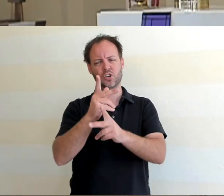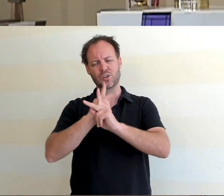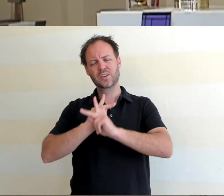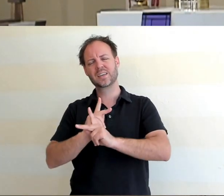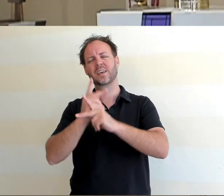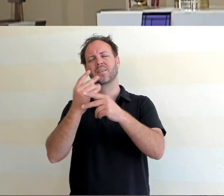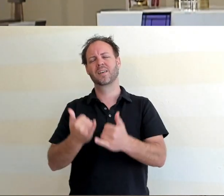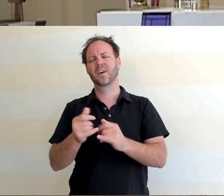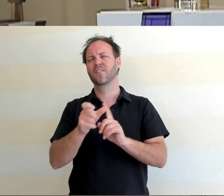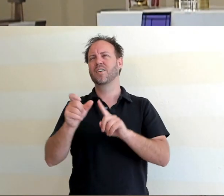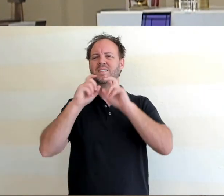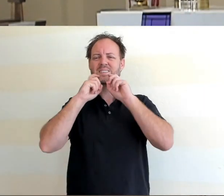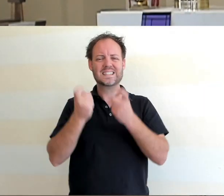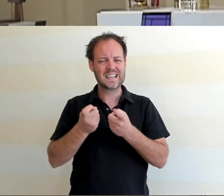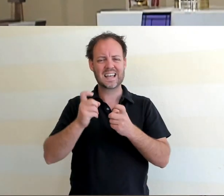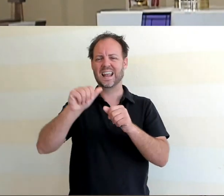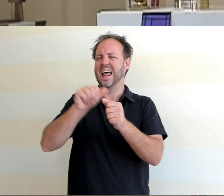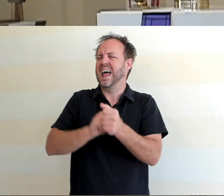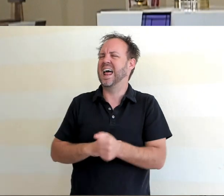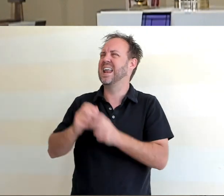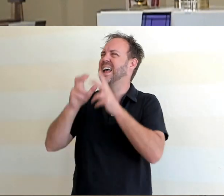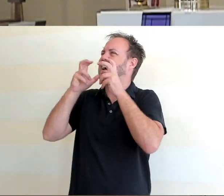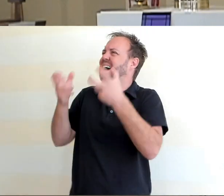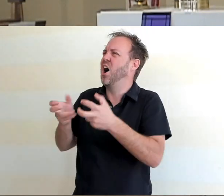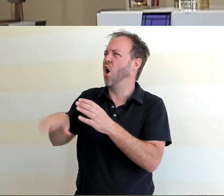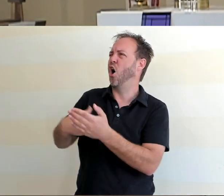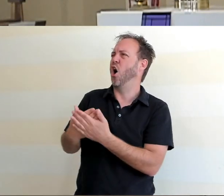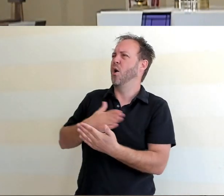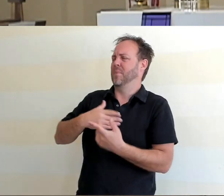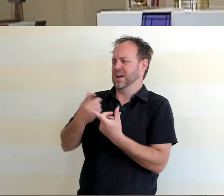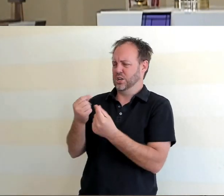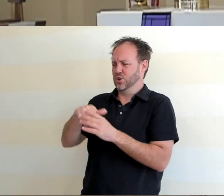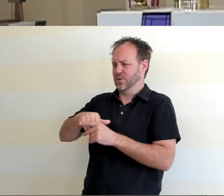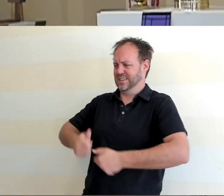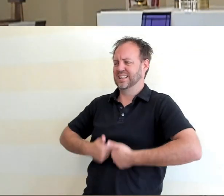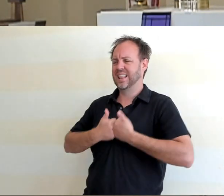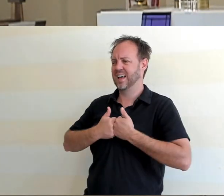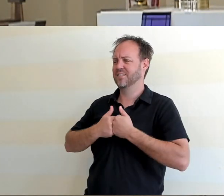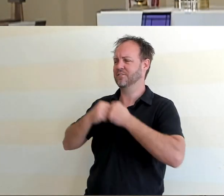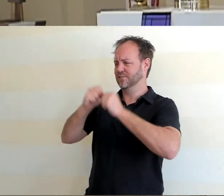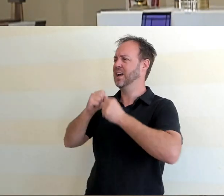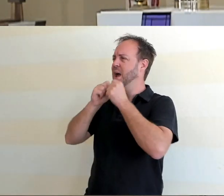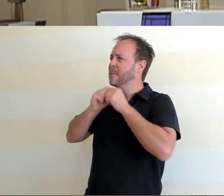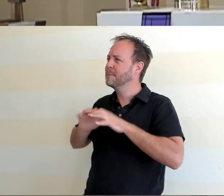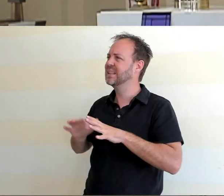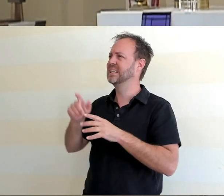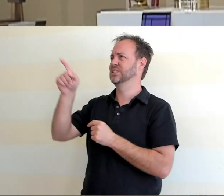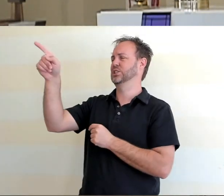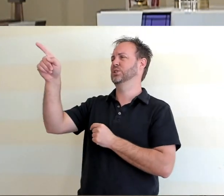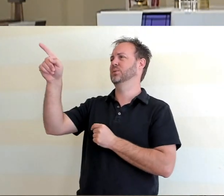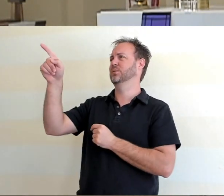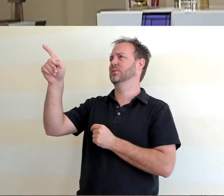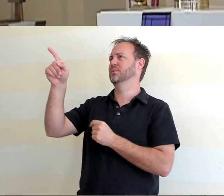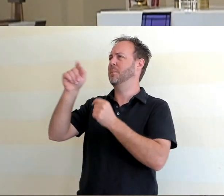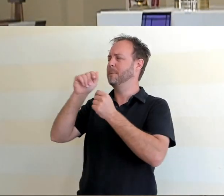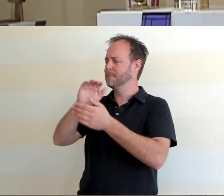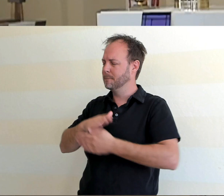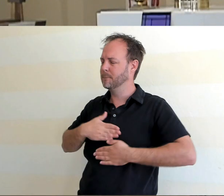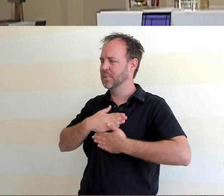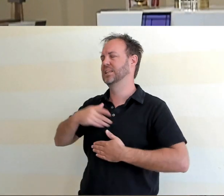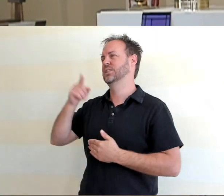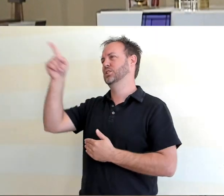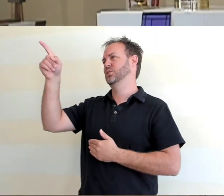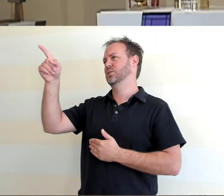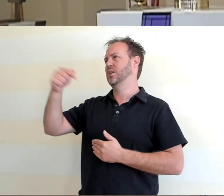sin and every evil, that all my doings and life may please you. For into your hands I commend